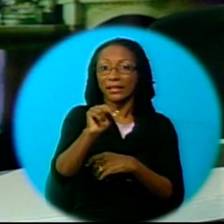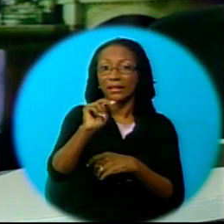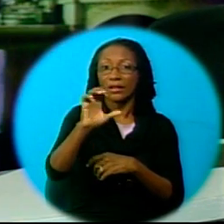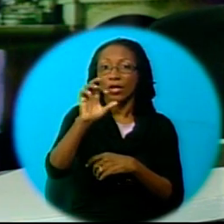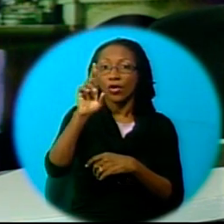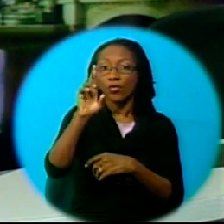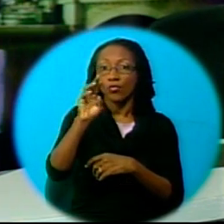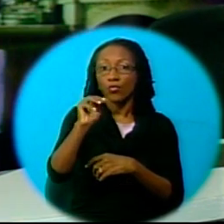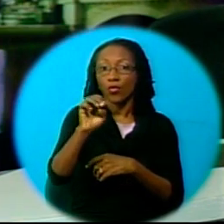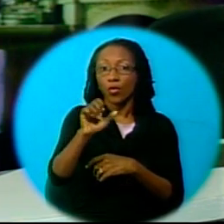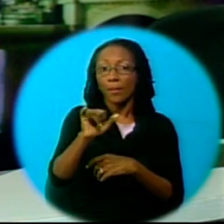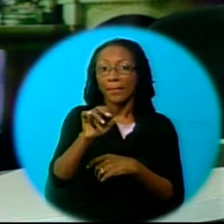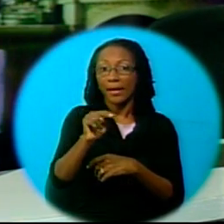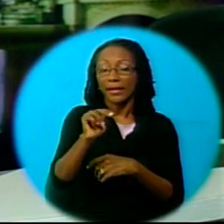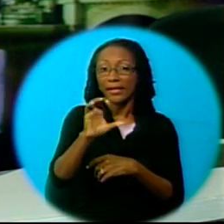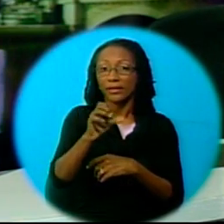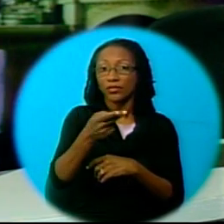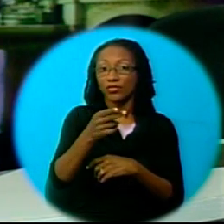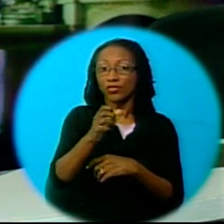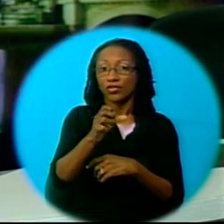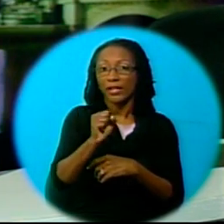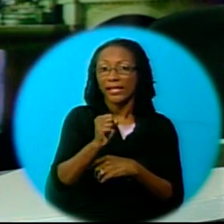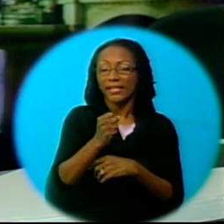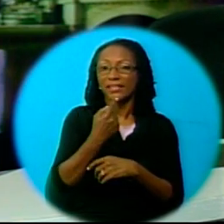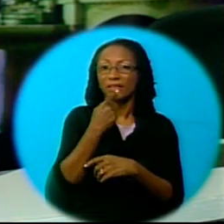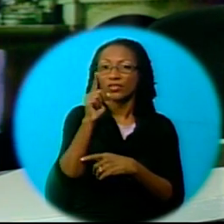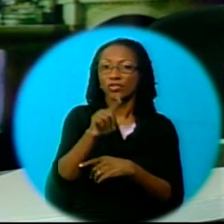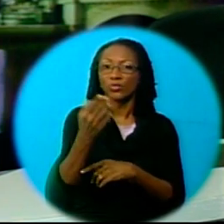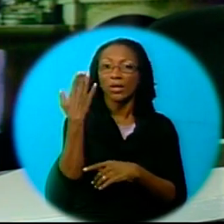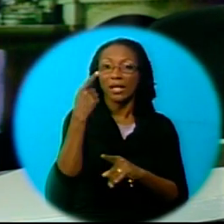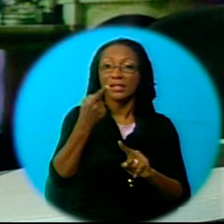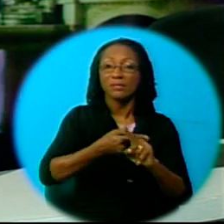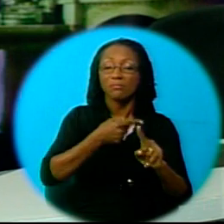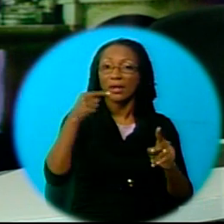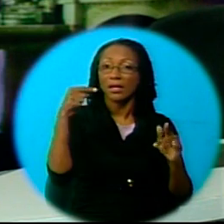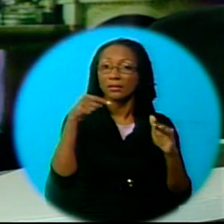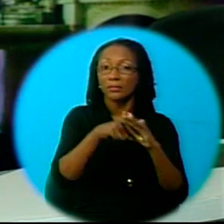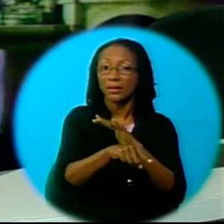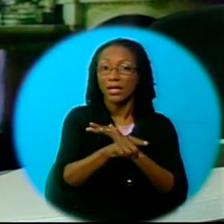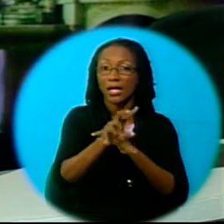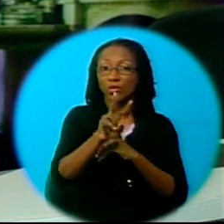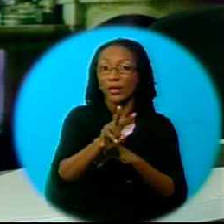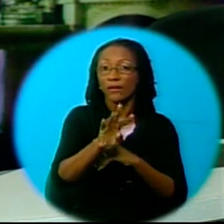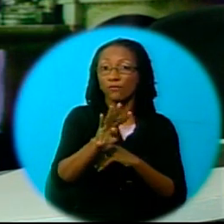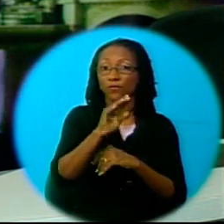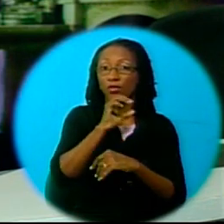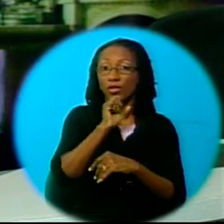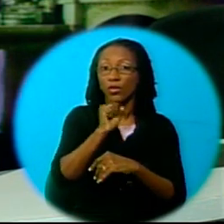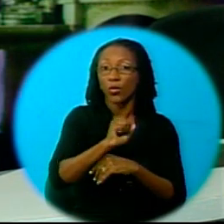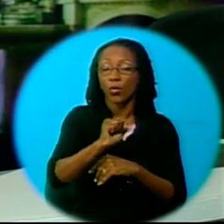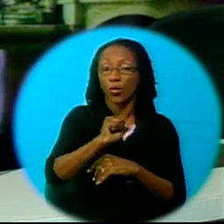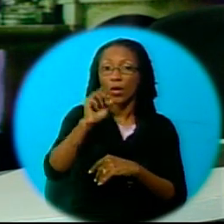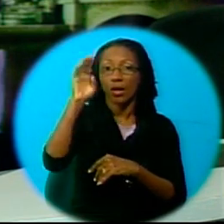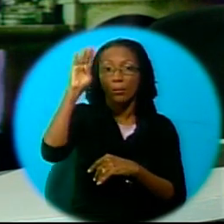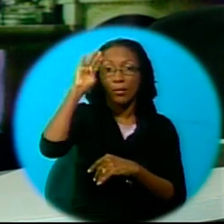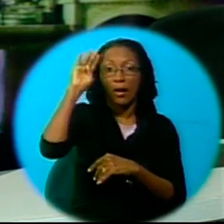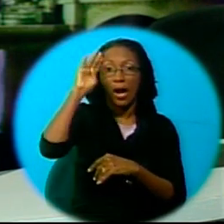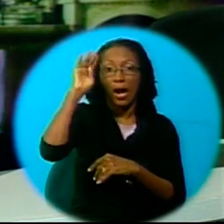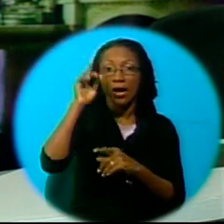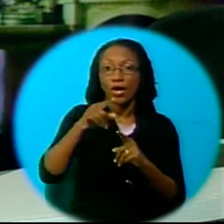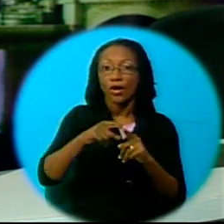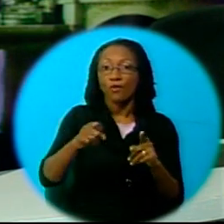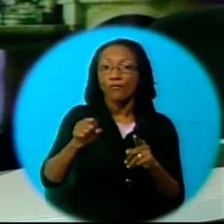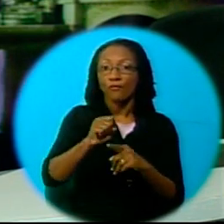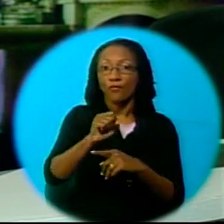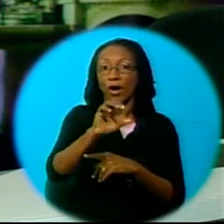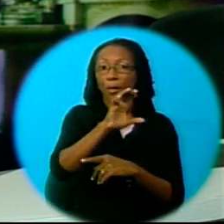Hill has been charged with last month's murder of 24-year-old Darren Brown. Brown of Coverley, Christchurch, died from